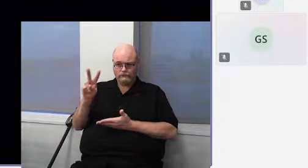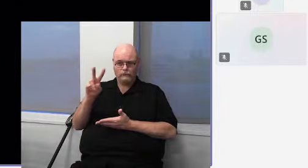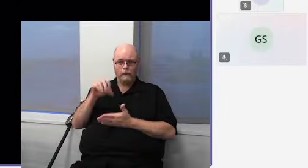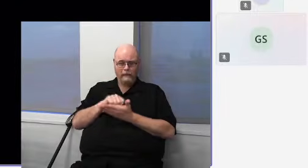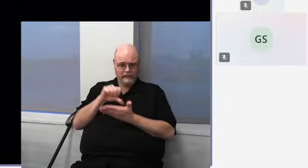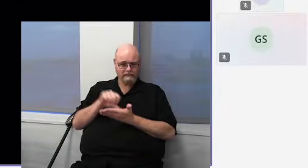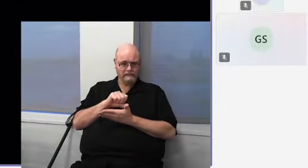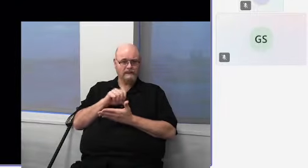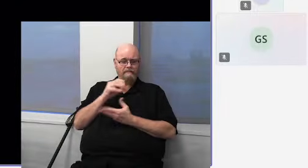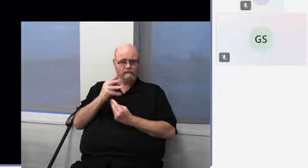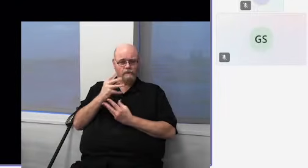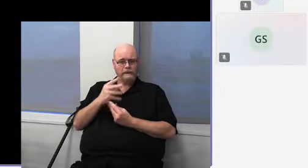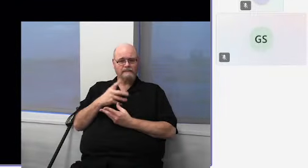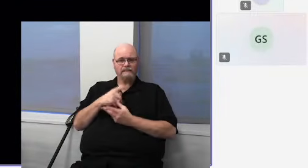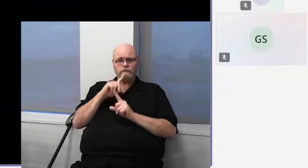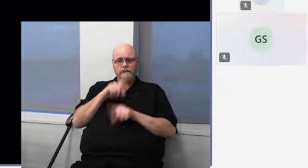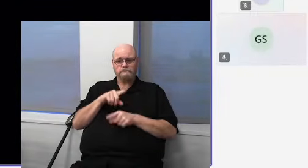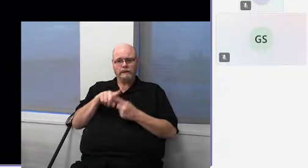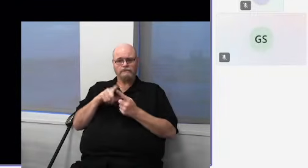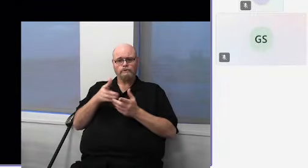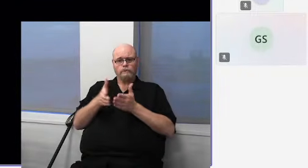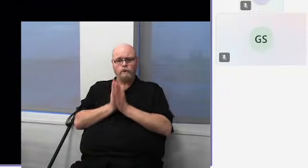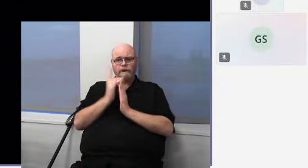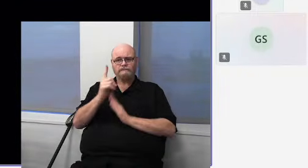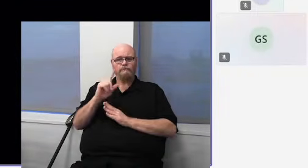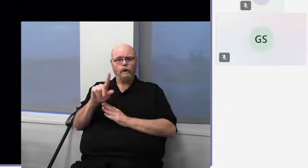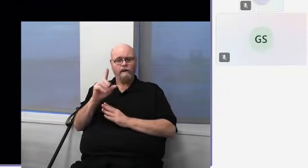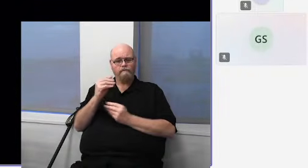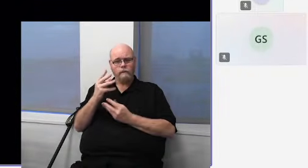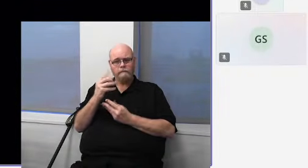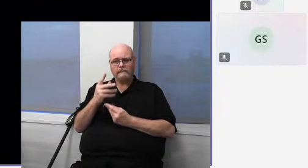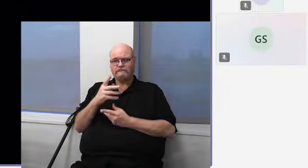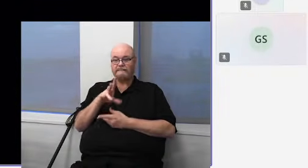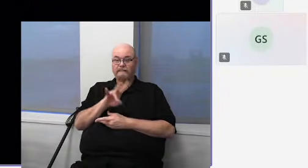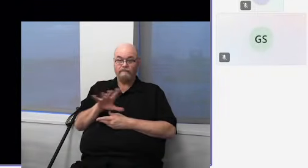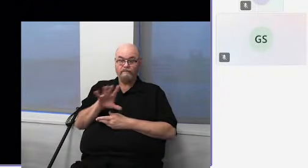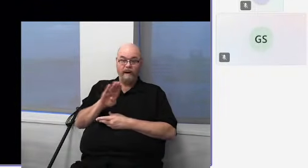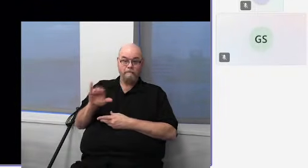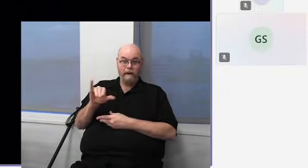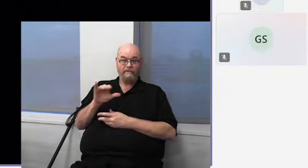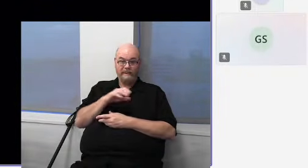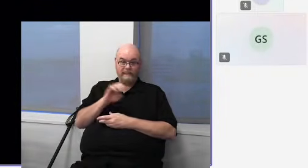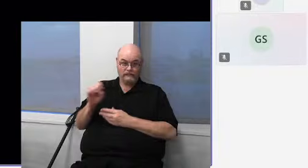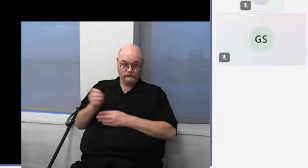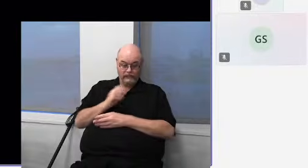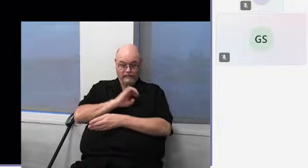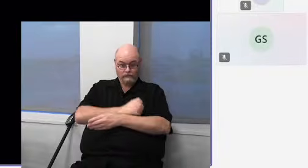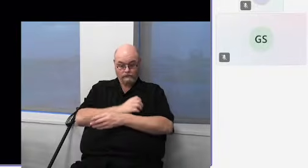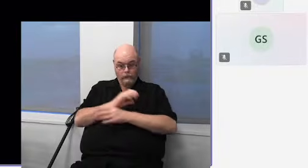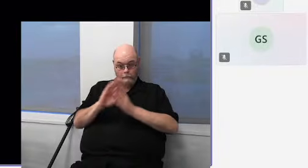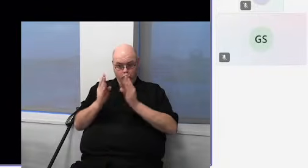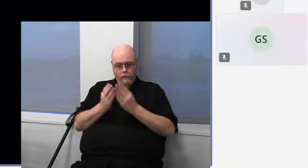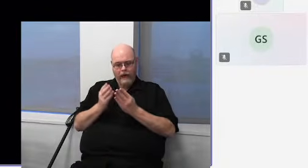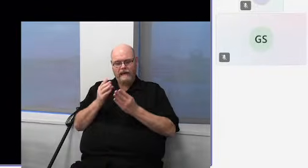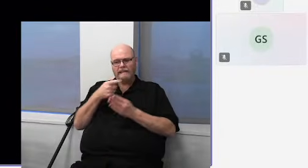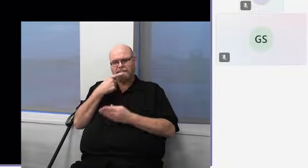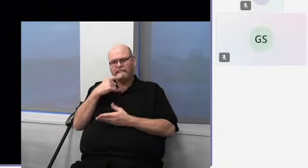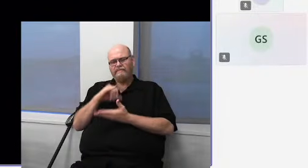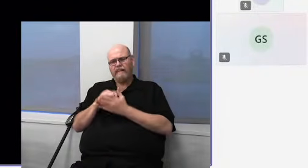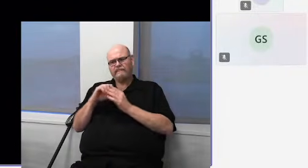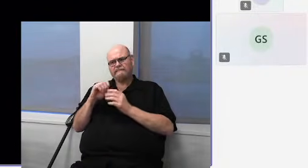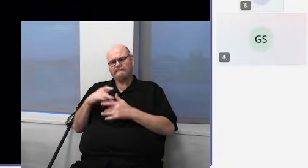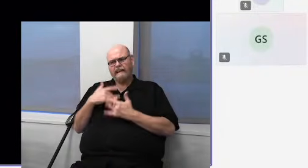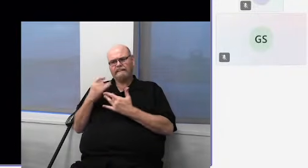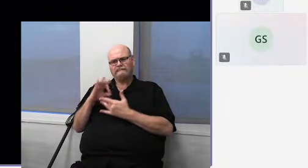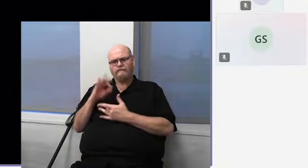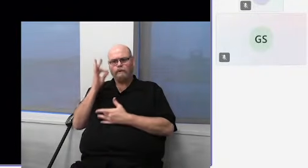46,862 pages of information in response to a request for information 75 by the Energy Bureau stating the status of the